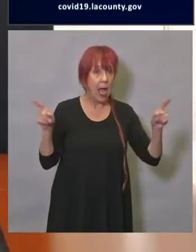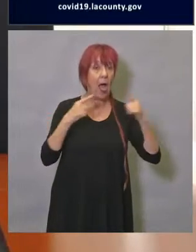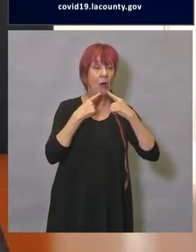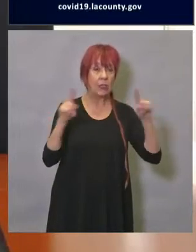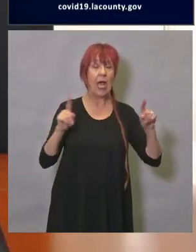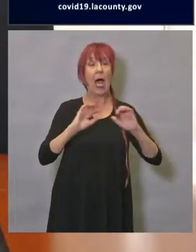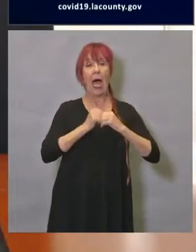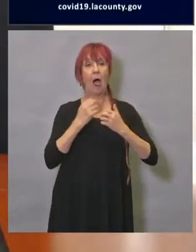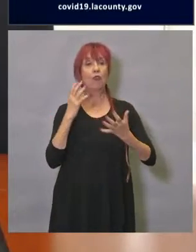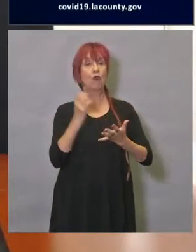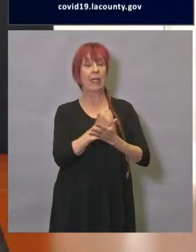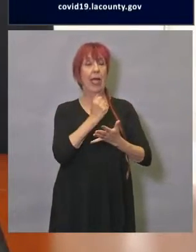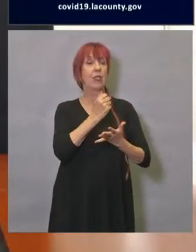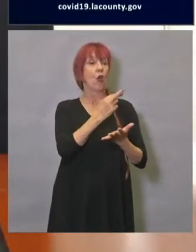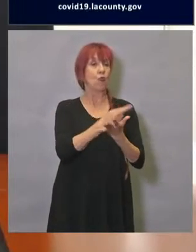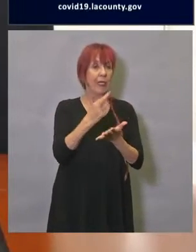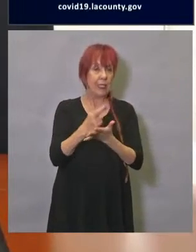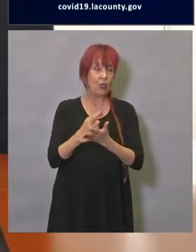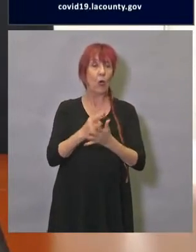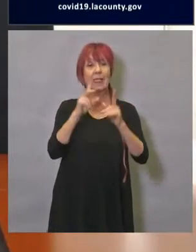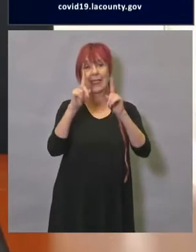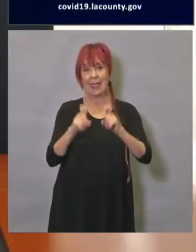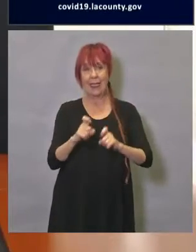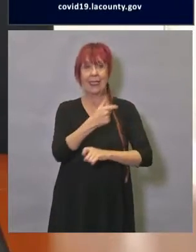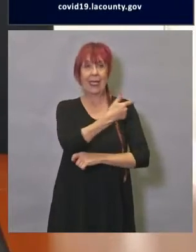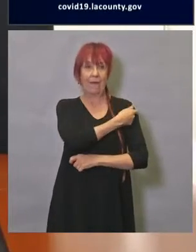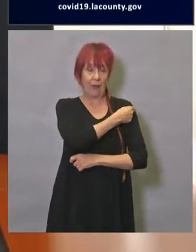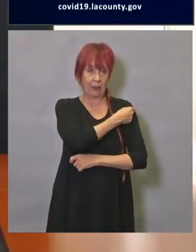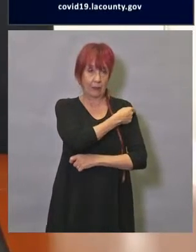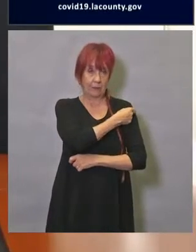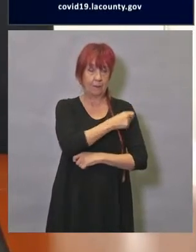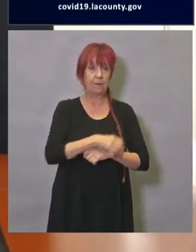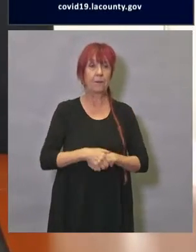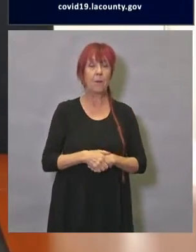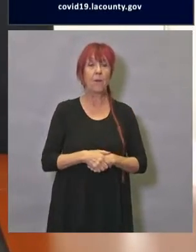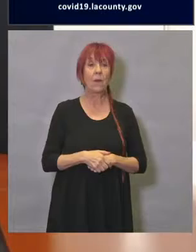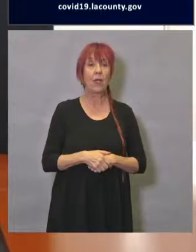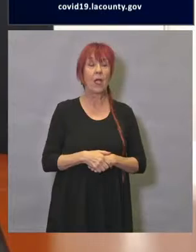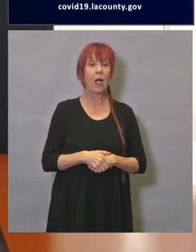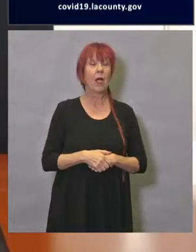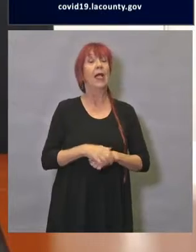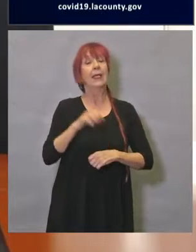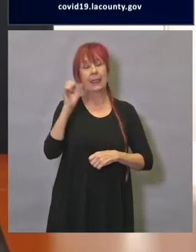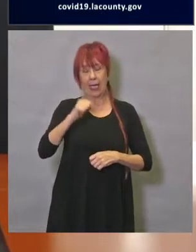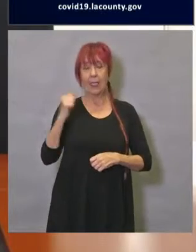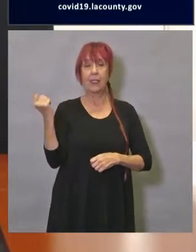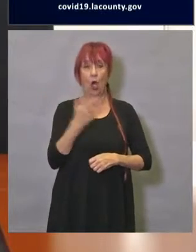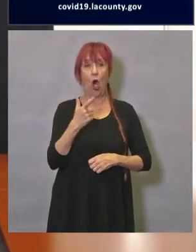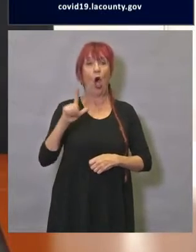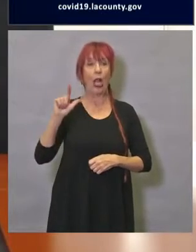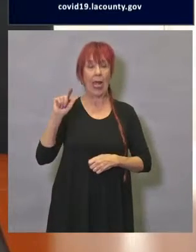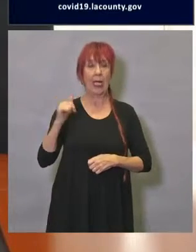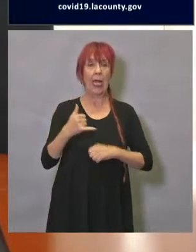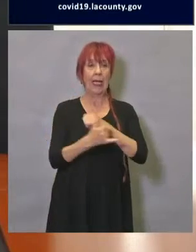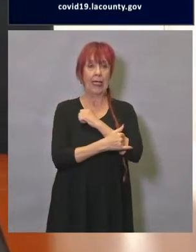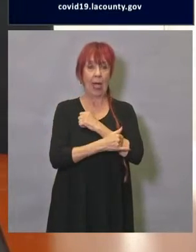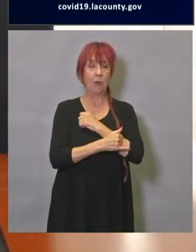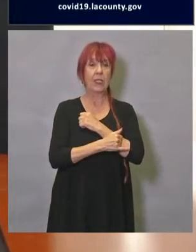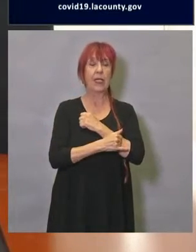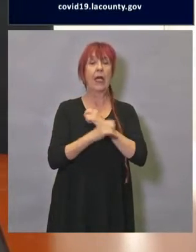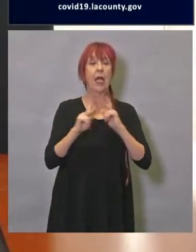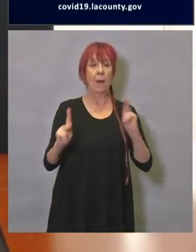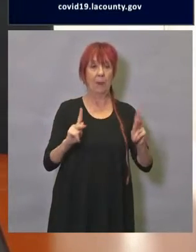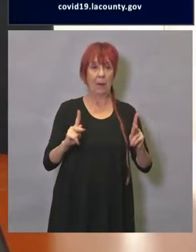and access to resources, including testing. While all LA County residents age 16 and over